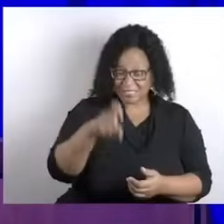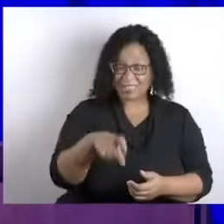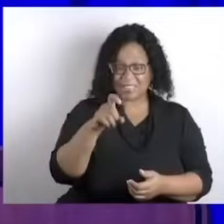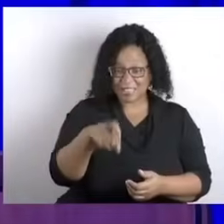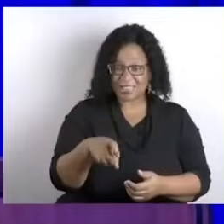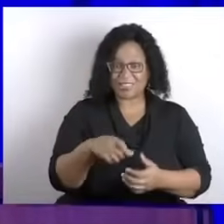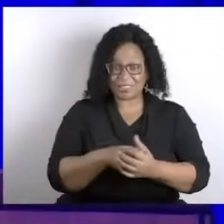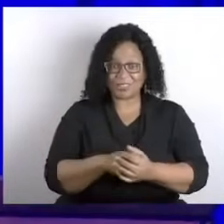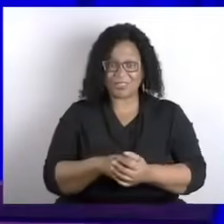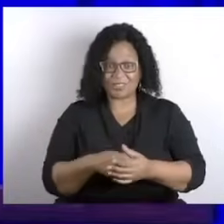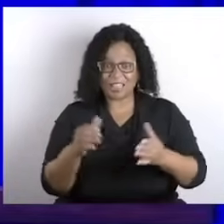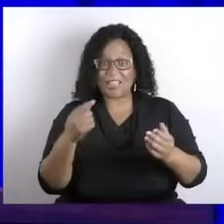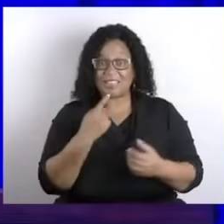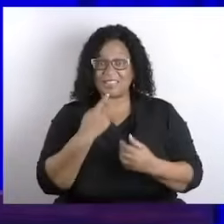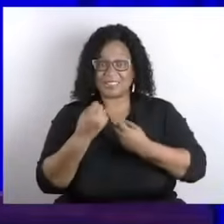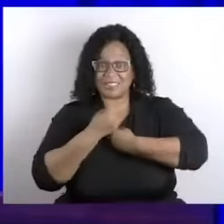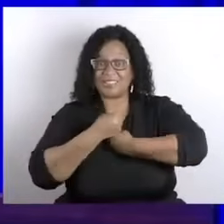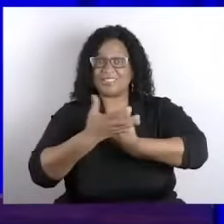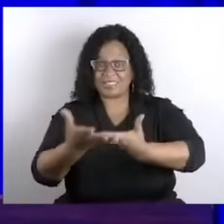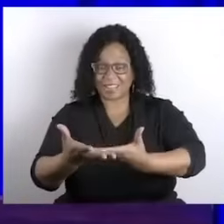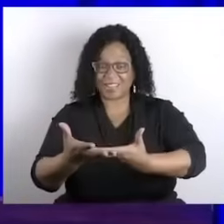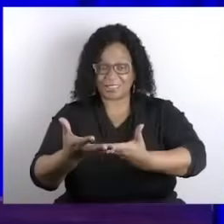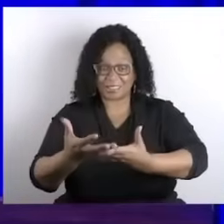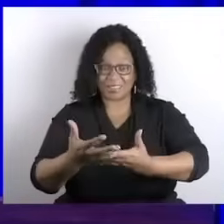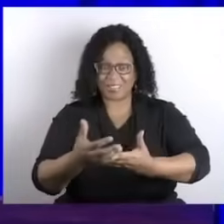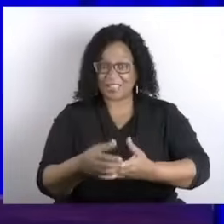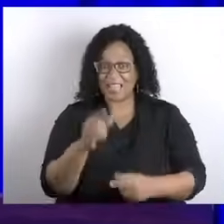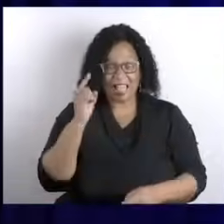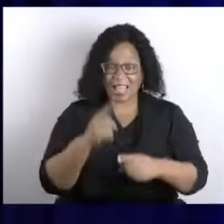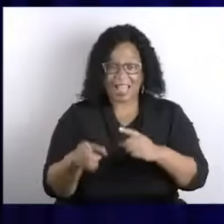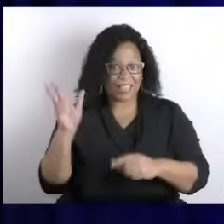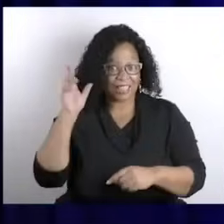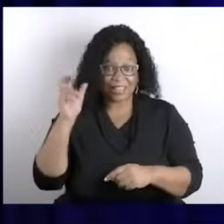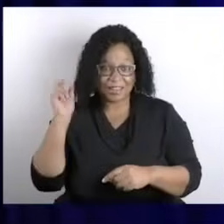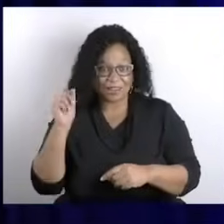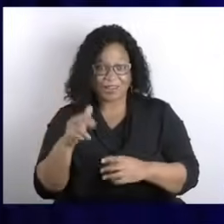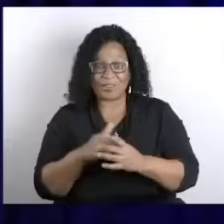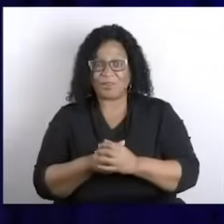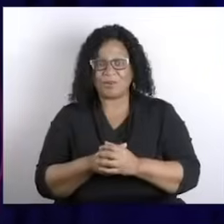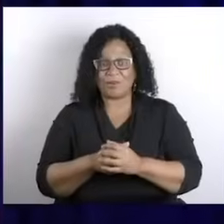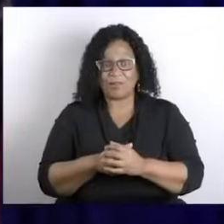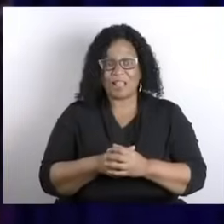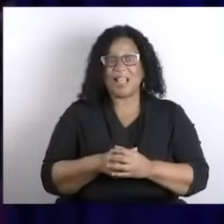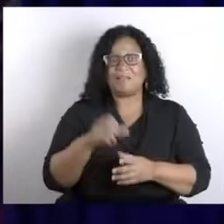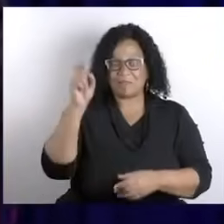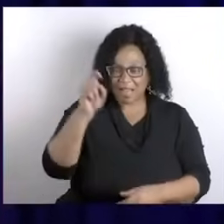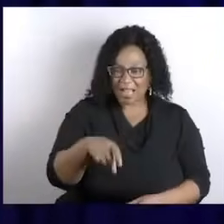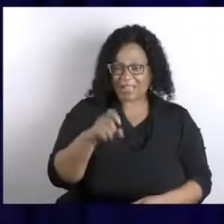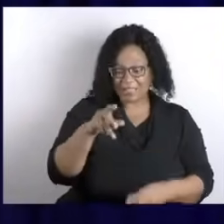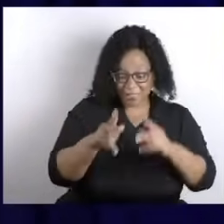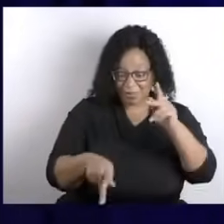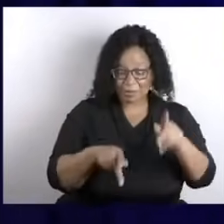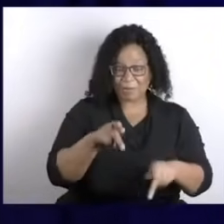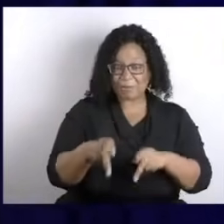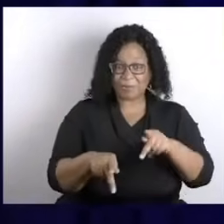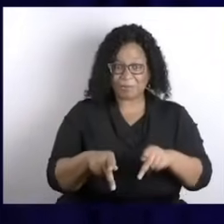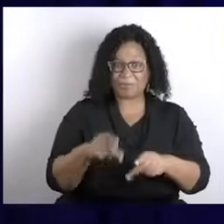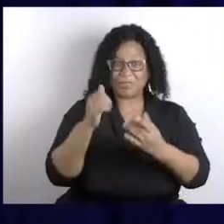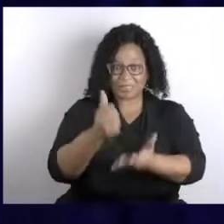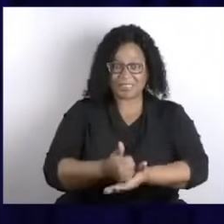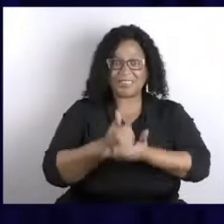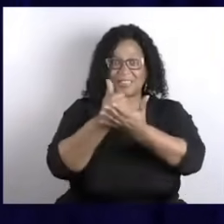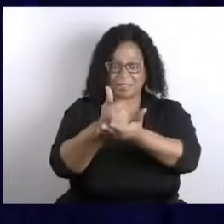need you to talk back to me. I may not be able to hear you, but if you can hear me, I need somebody to help